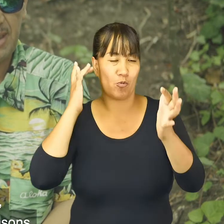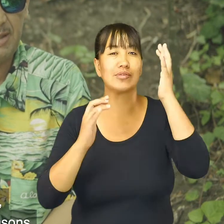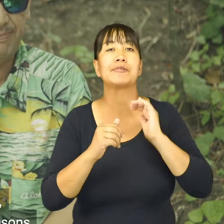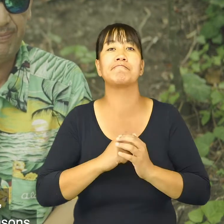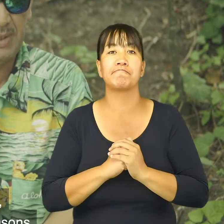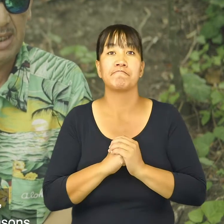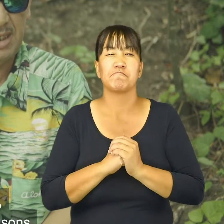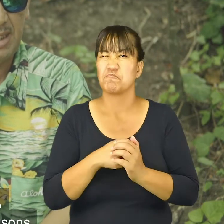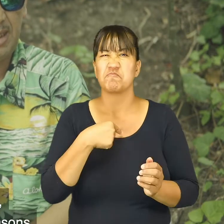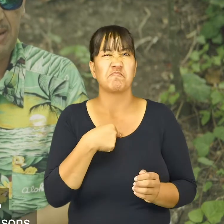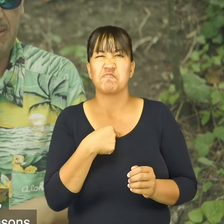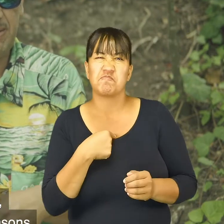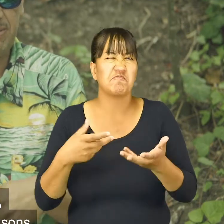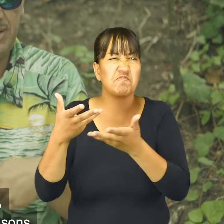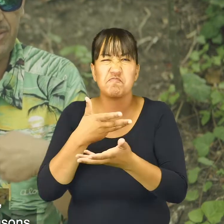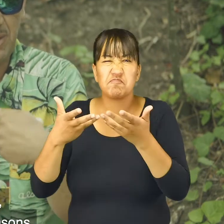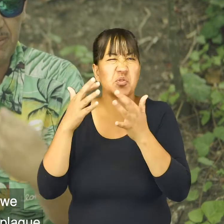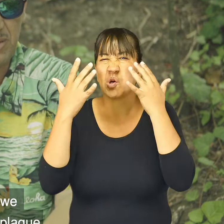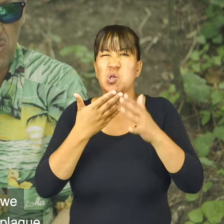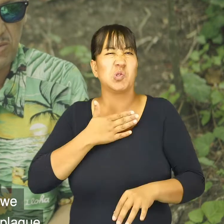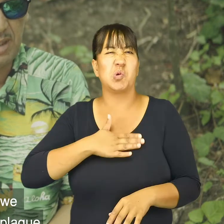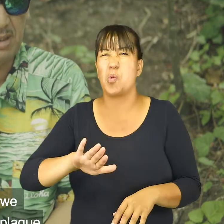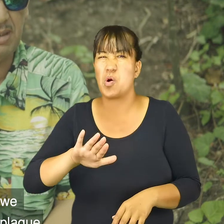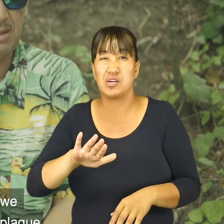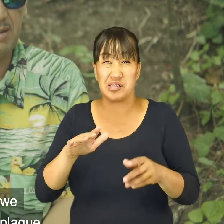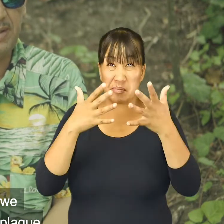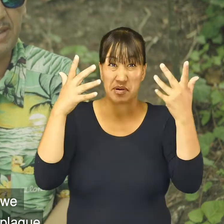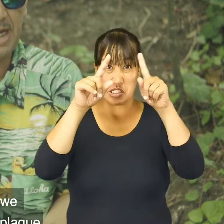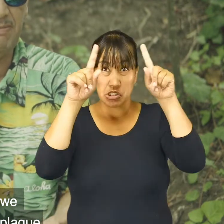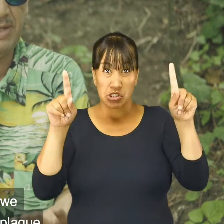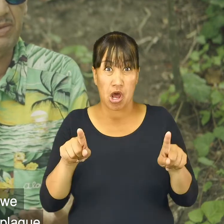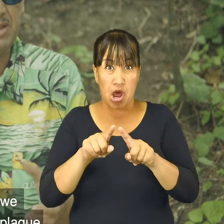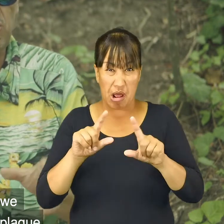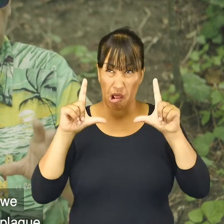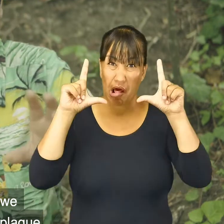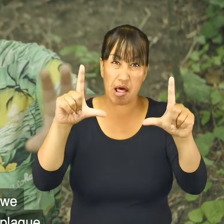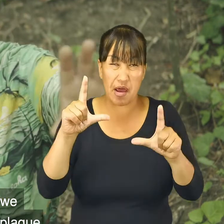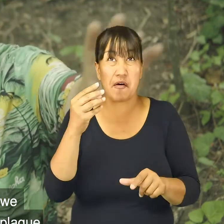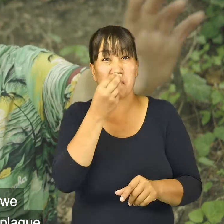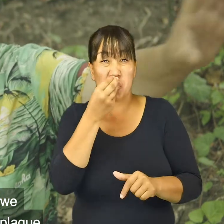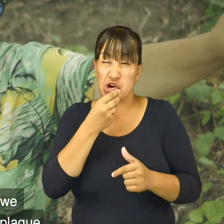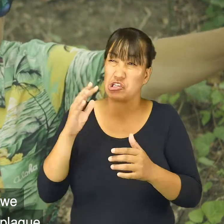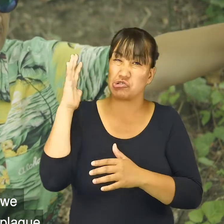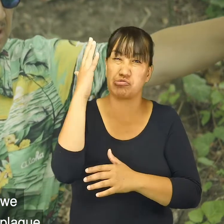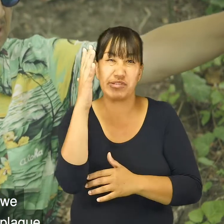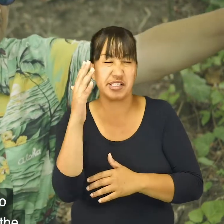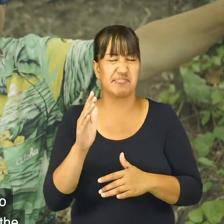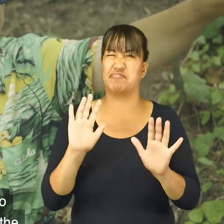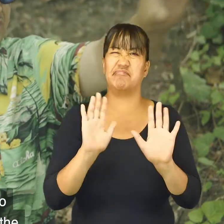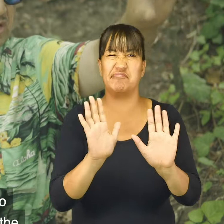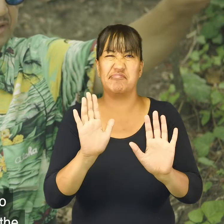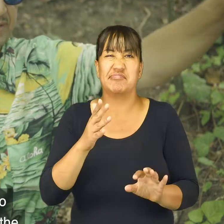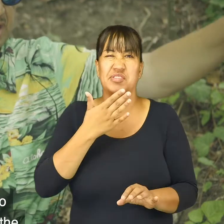the Rahirahi. And the reasons why we called the name, that we didn't want it written in the plaque